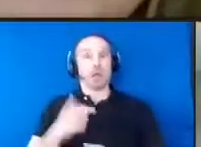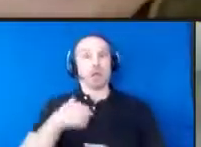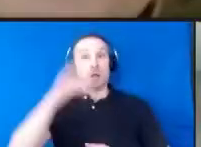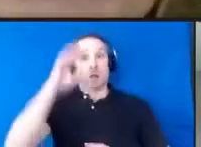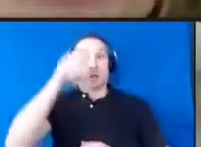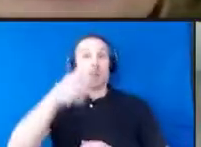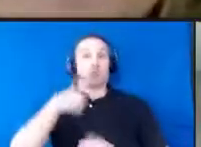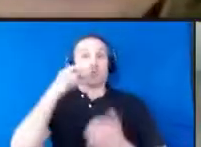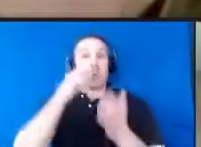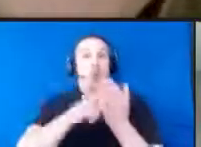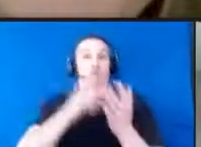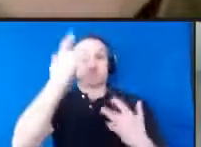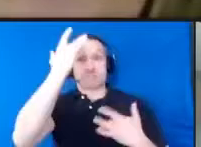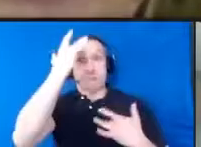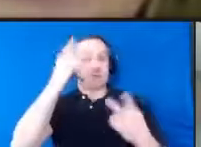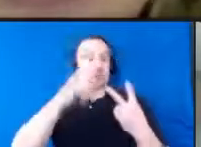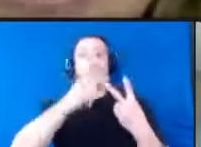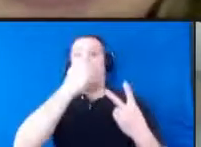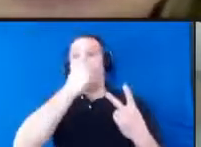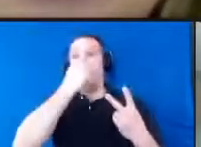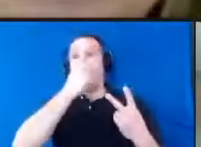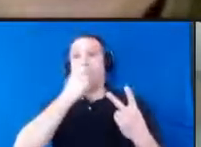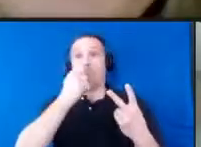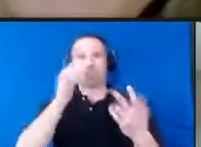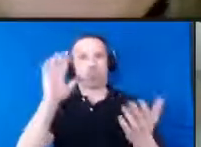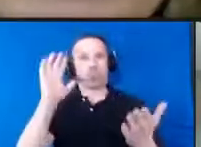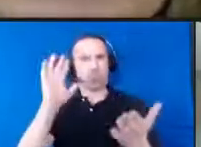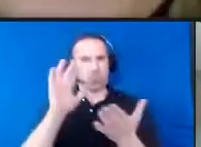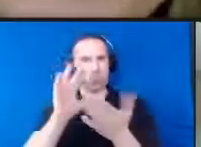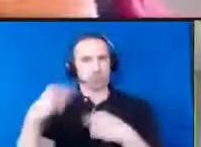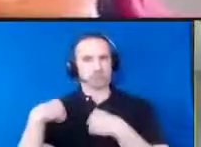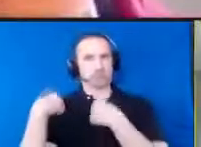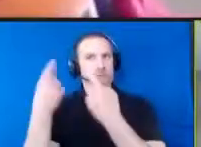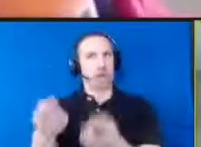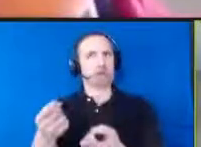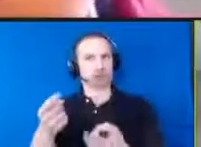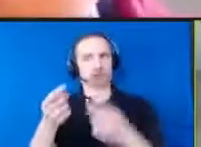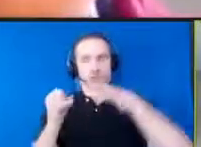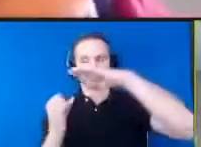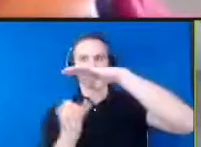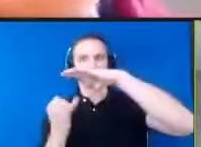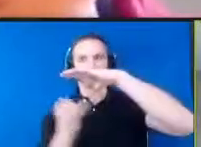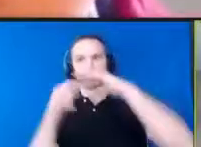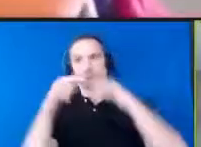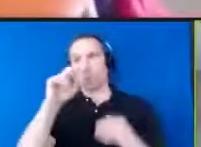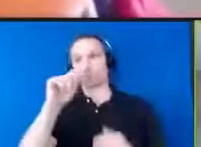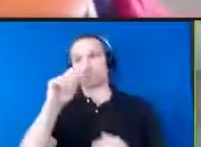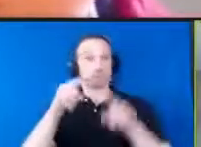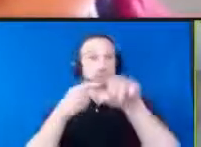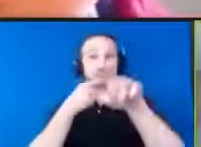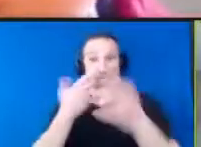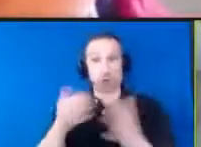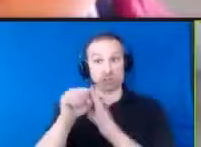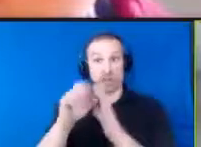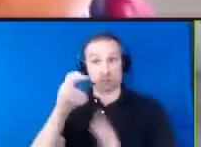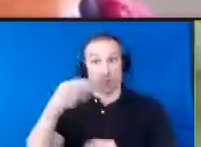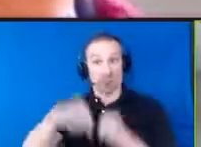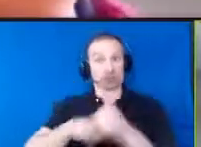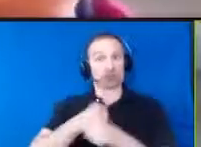and sickness in my house since quarantine. Do you know how many cases of flu have been detected in Michigan this